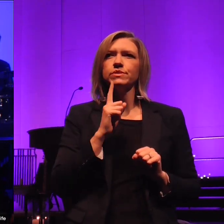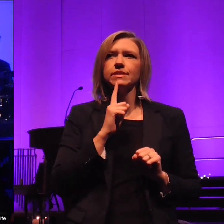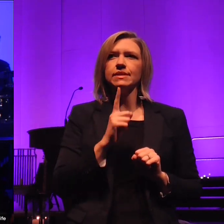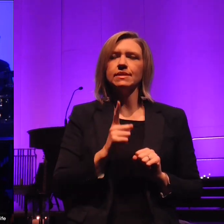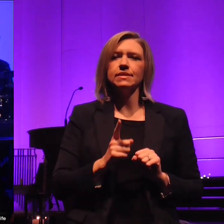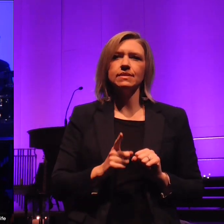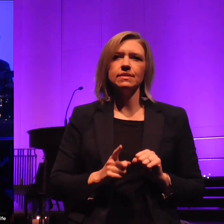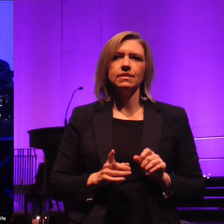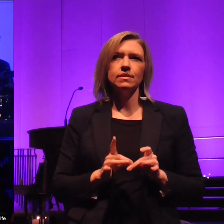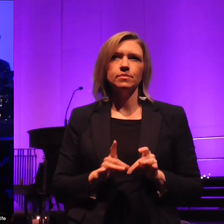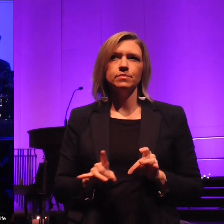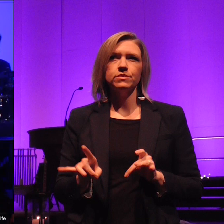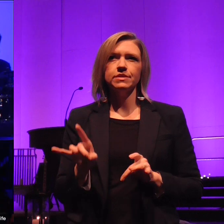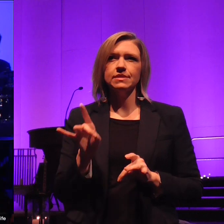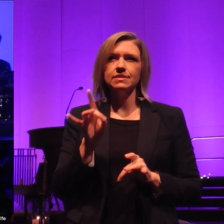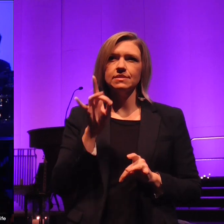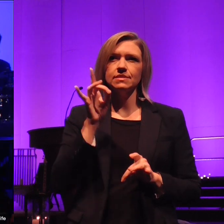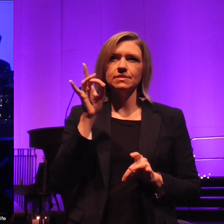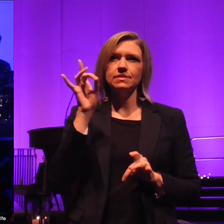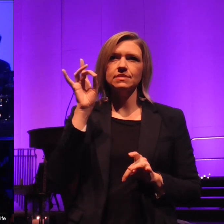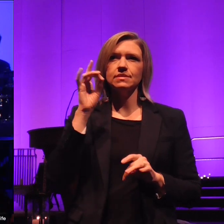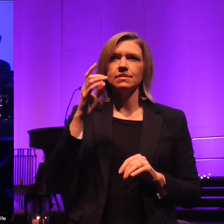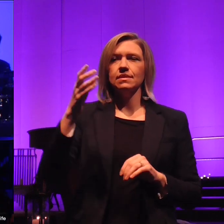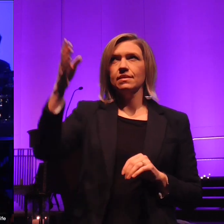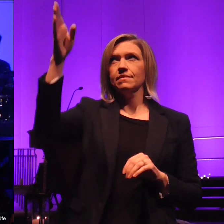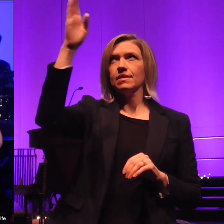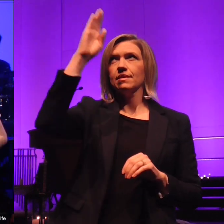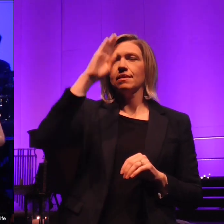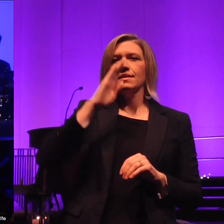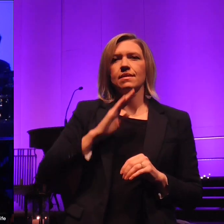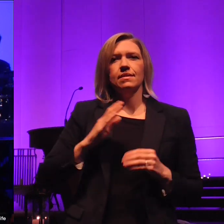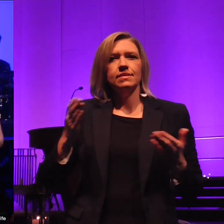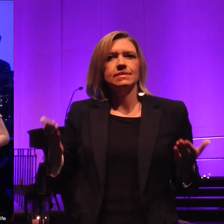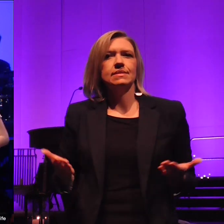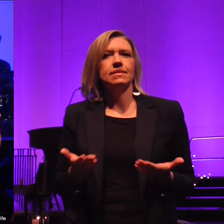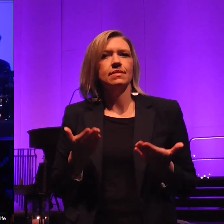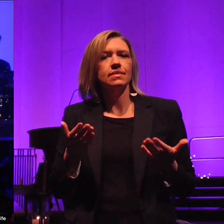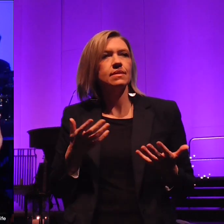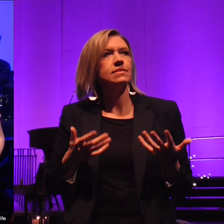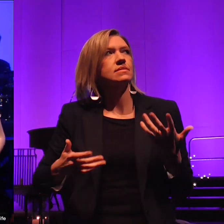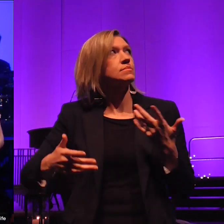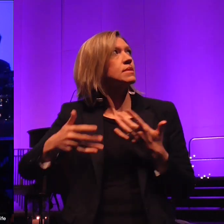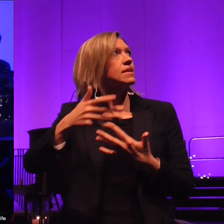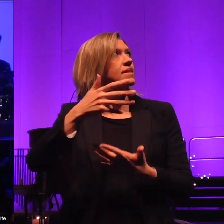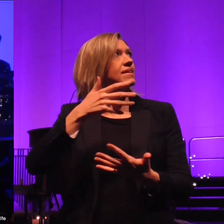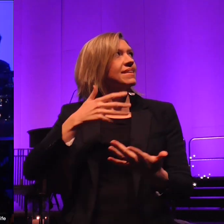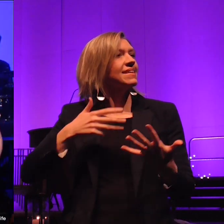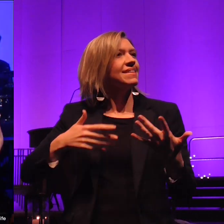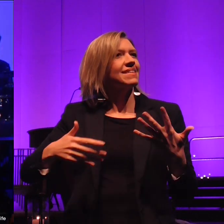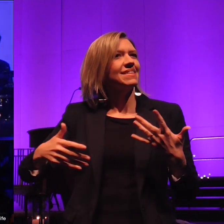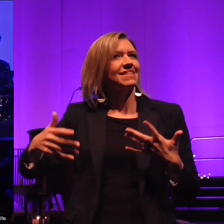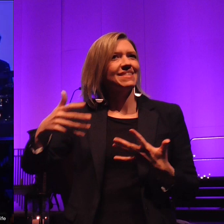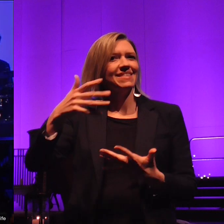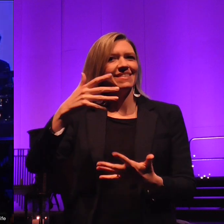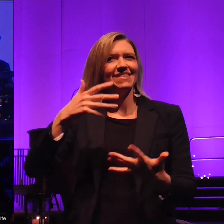Surely the presence of God is in this place.